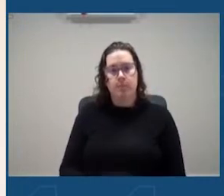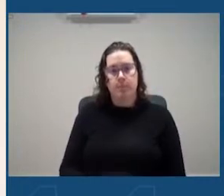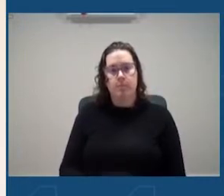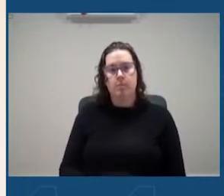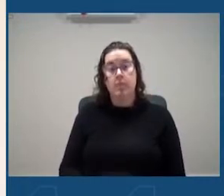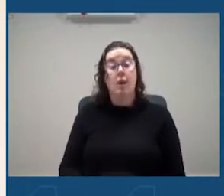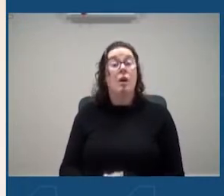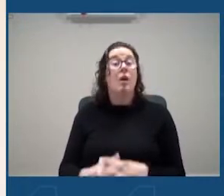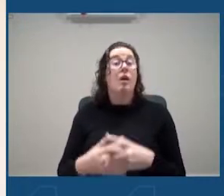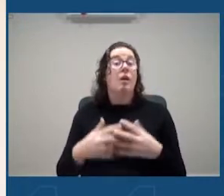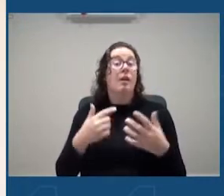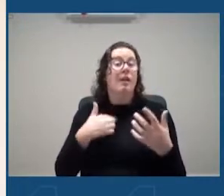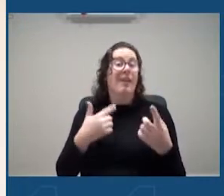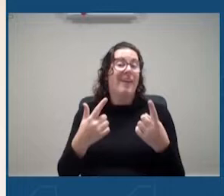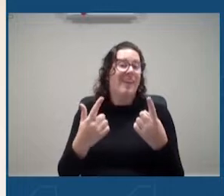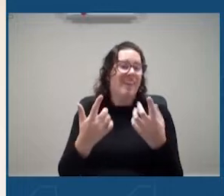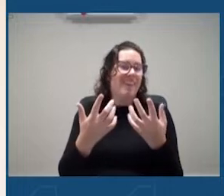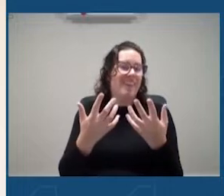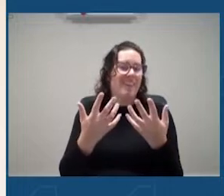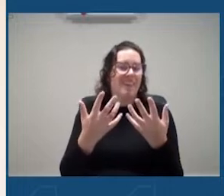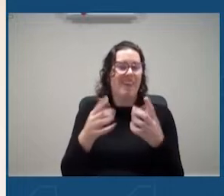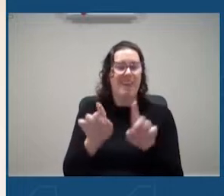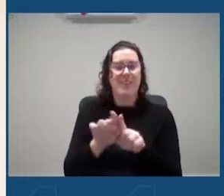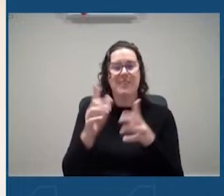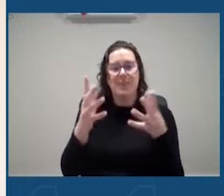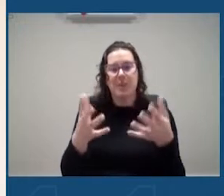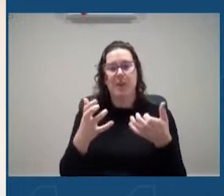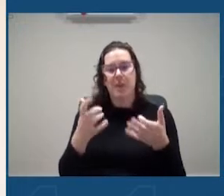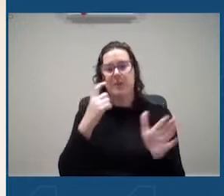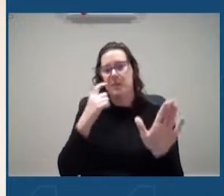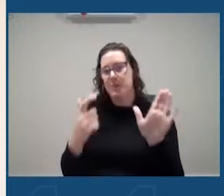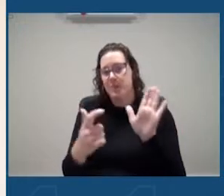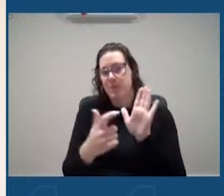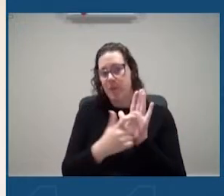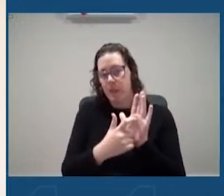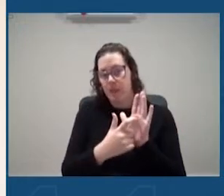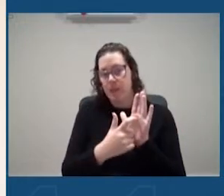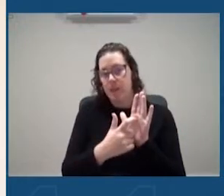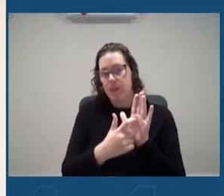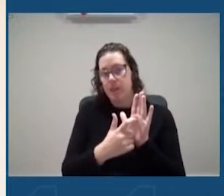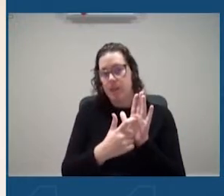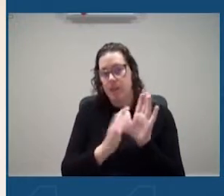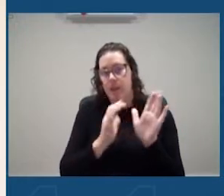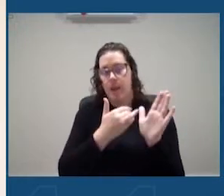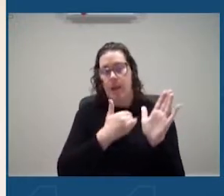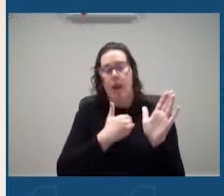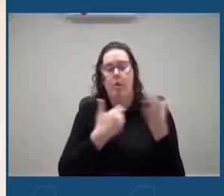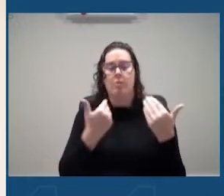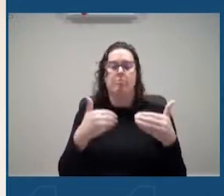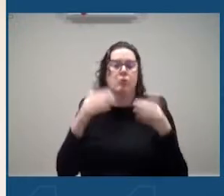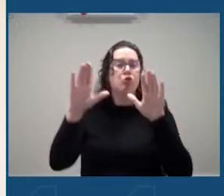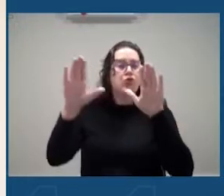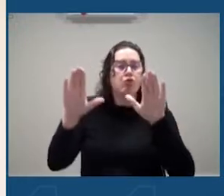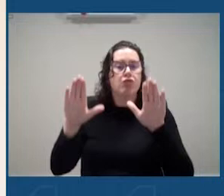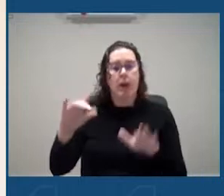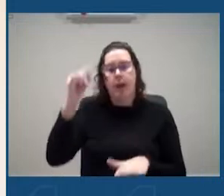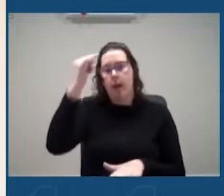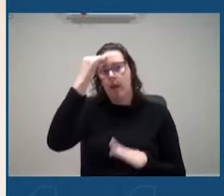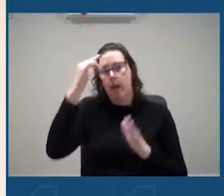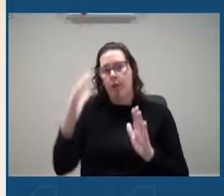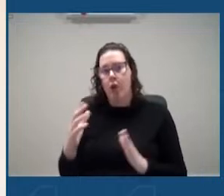I also want to recognize our great governor, Kathy Hochul.